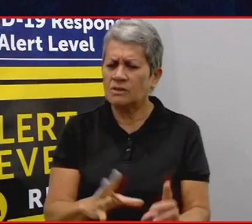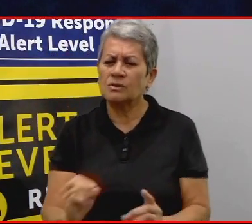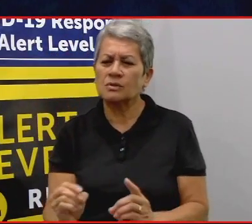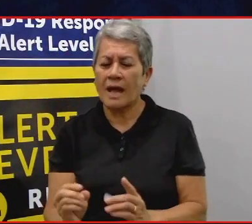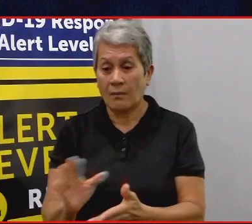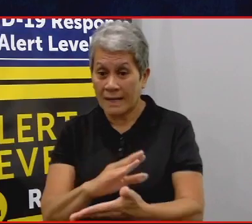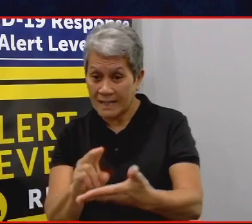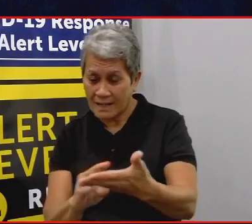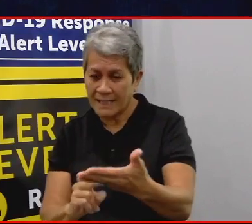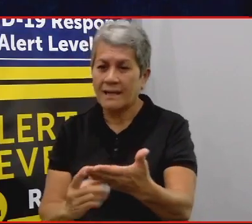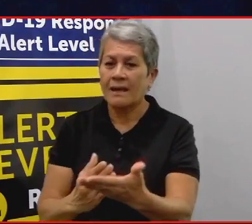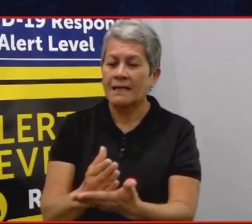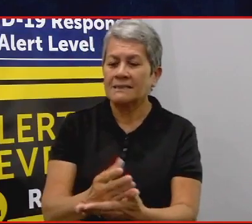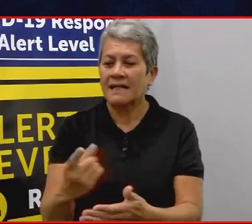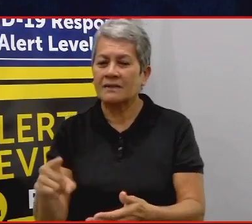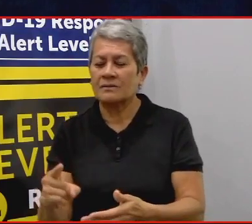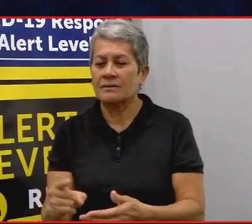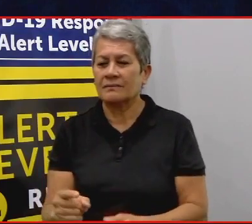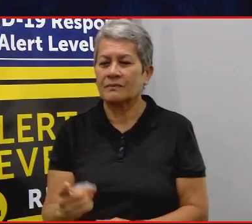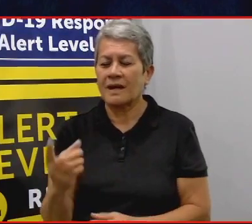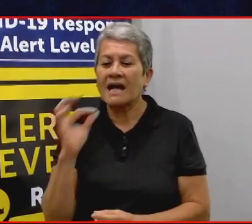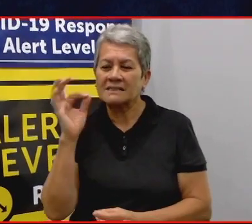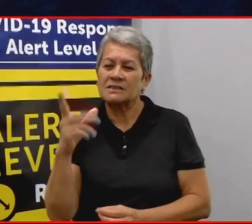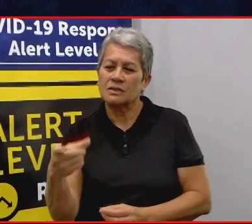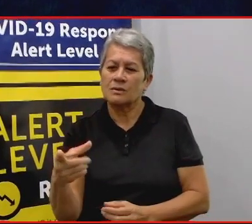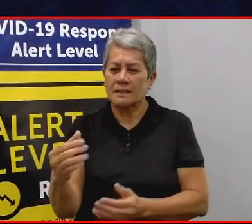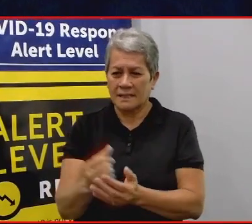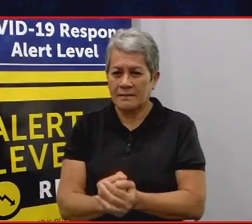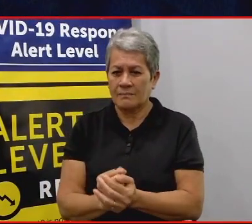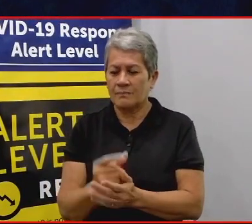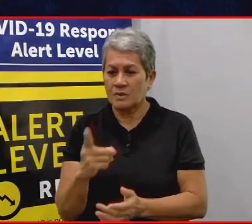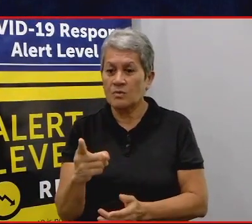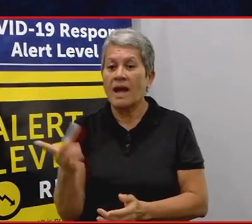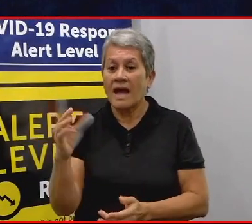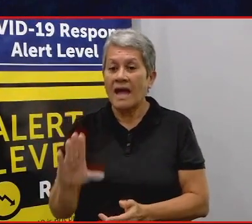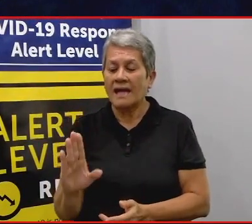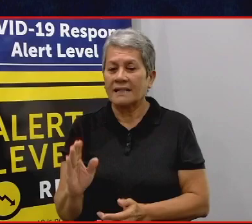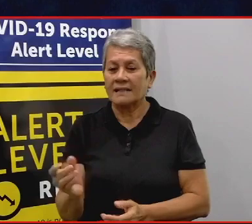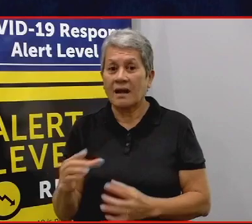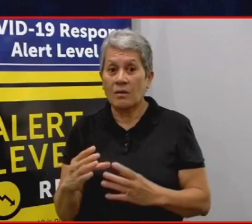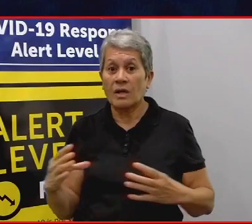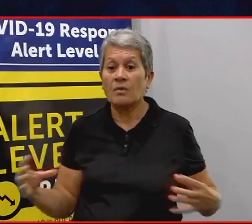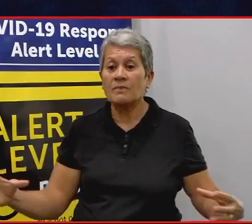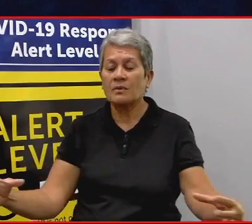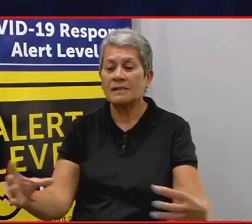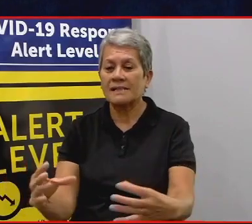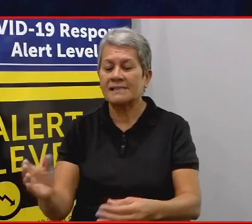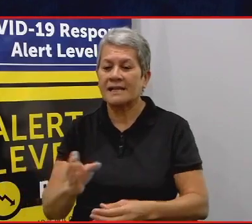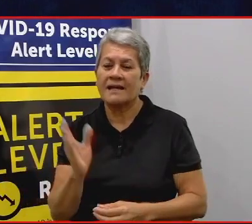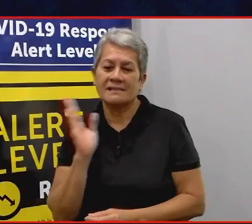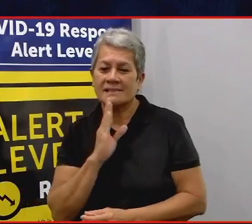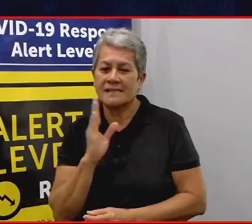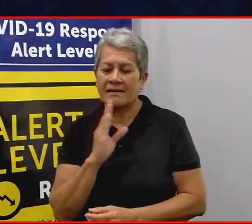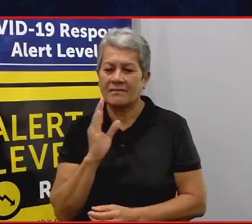that we're helping to keep you and your communities safe. We are very fortunate to have remained COVID-free